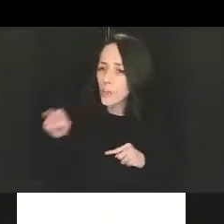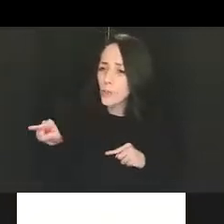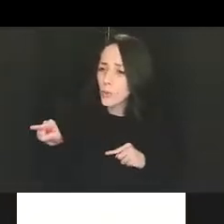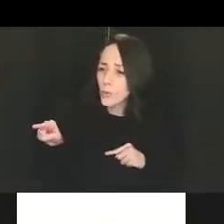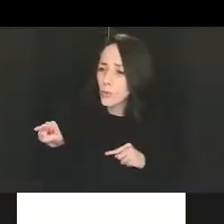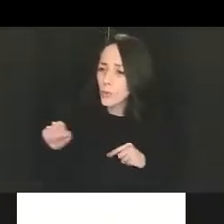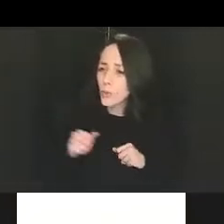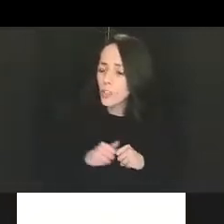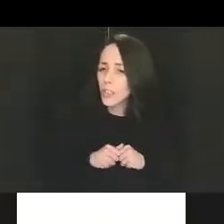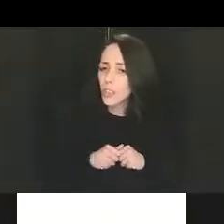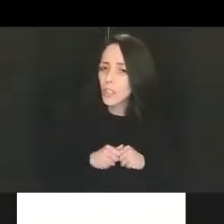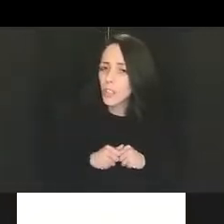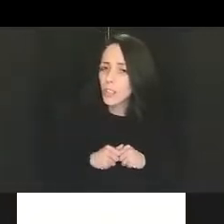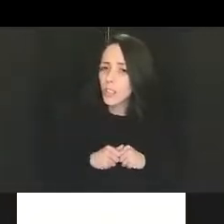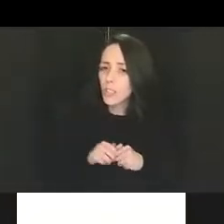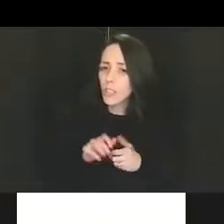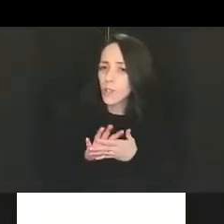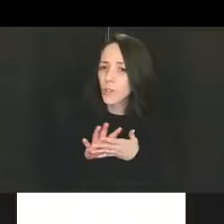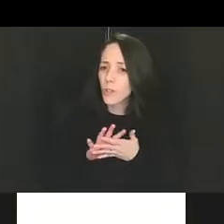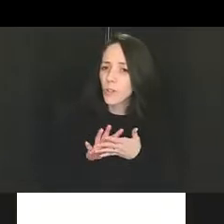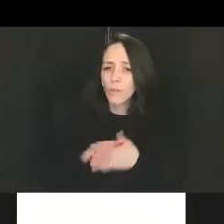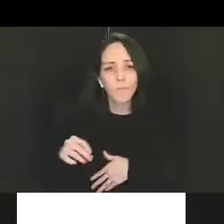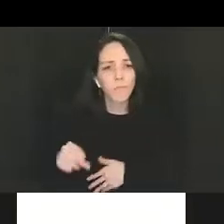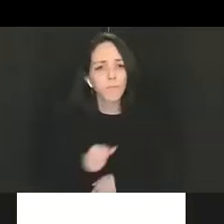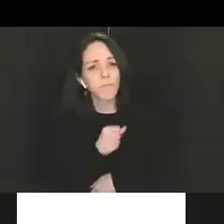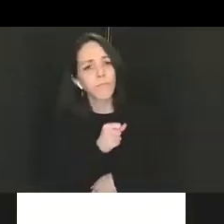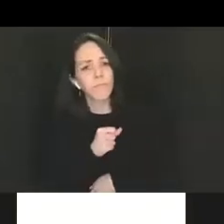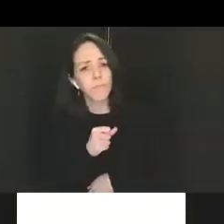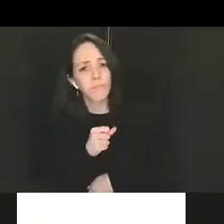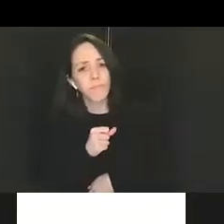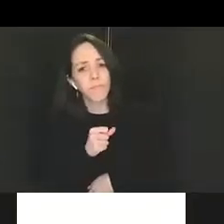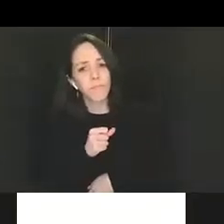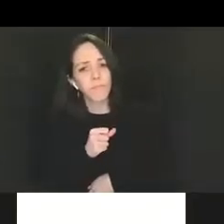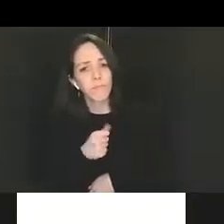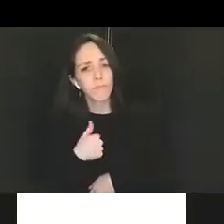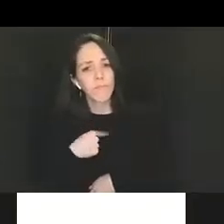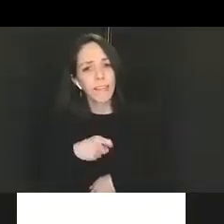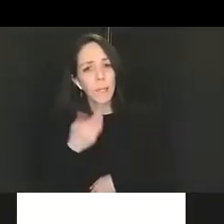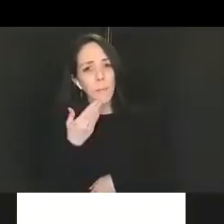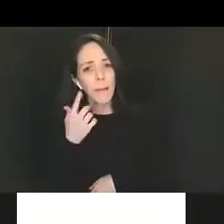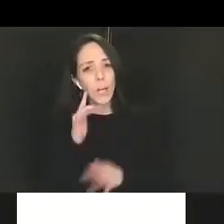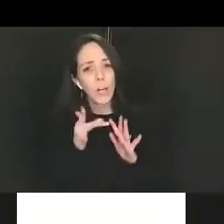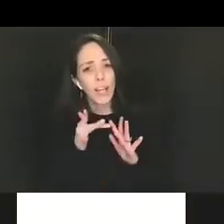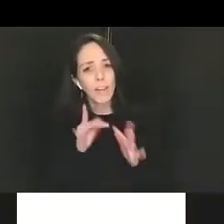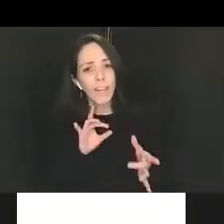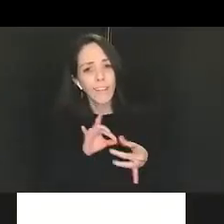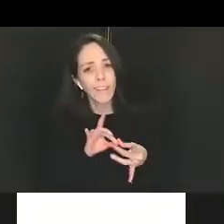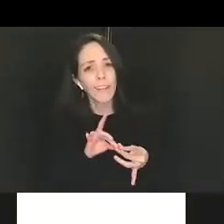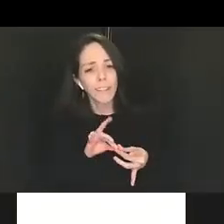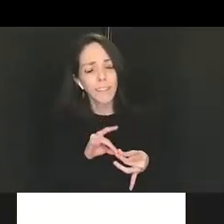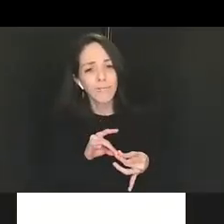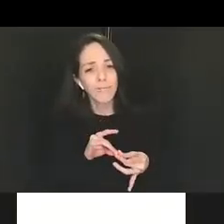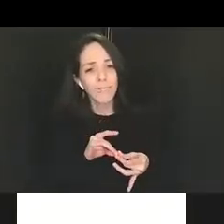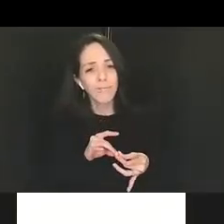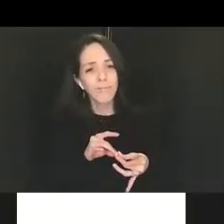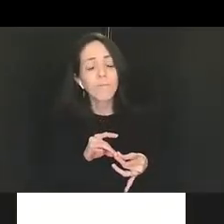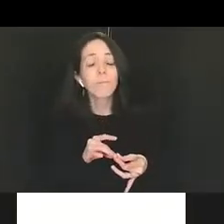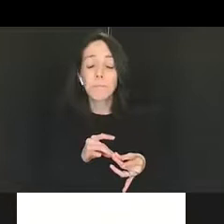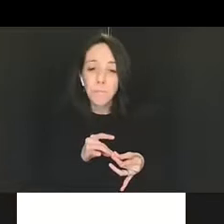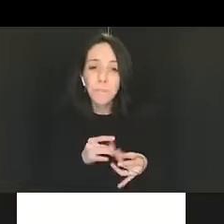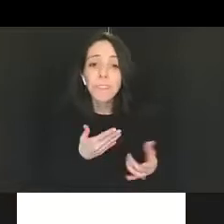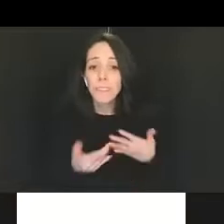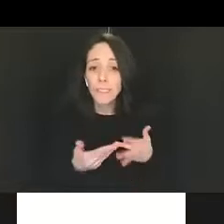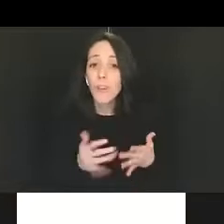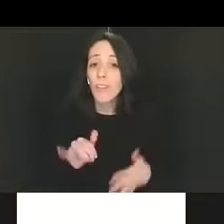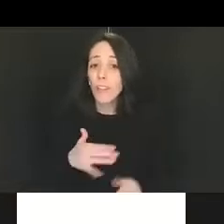interested. Oh, shucks. I need a better internet connection, I guess. Anyway, that's